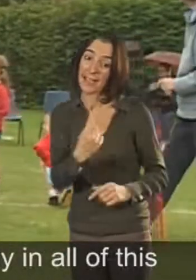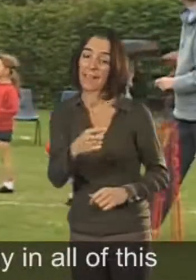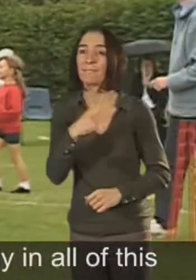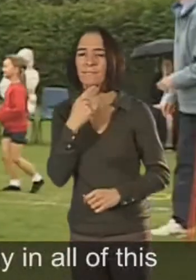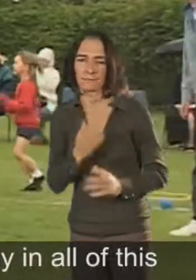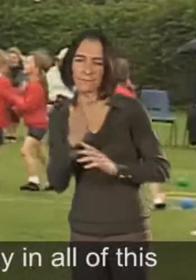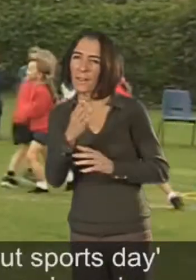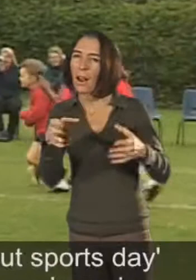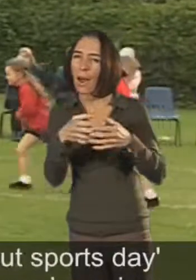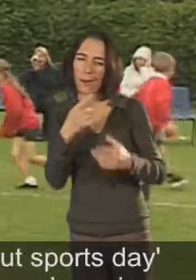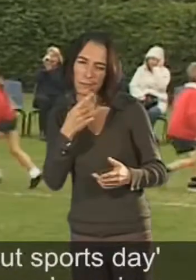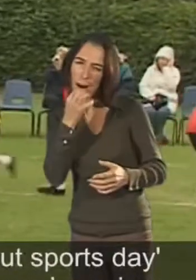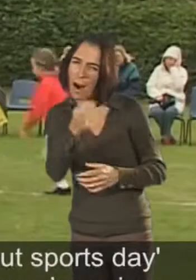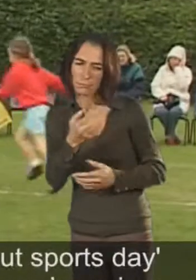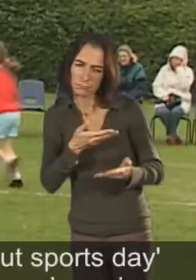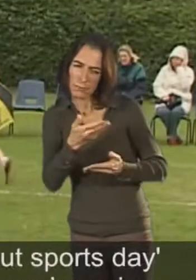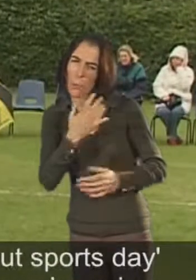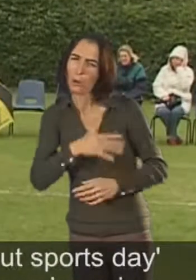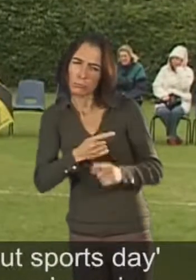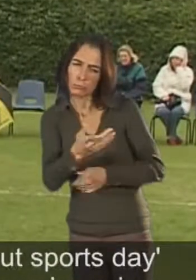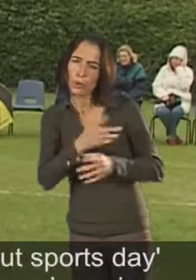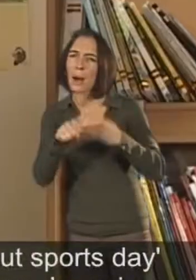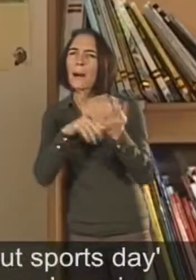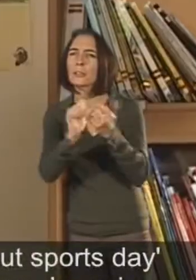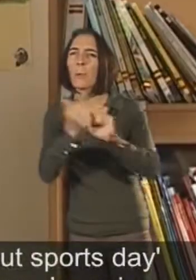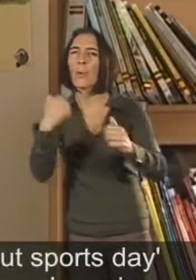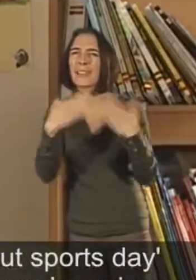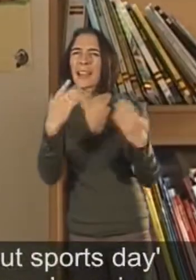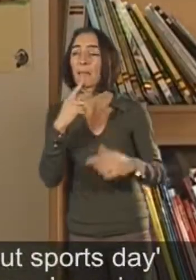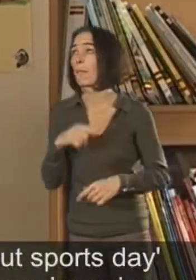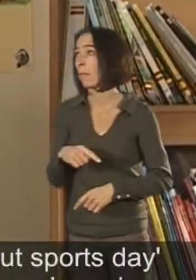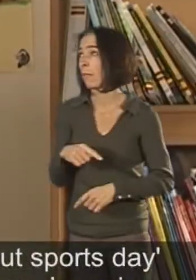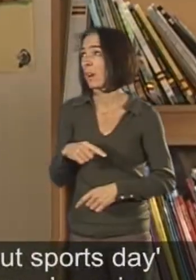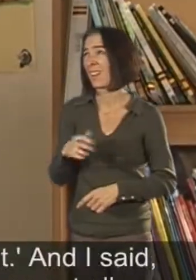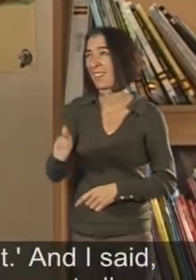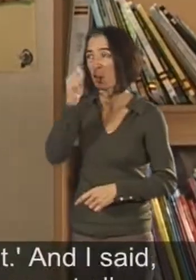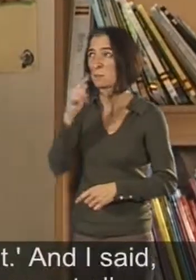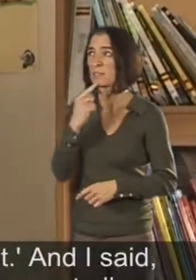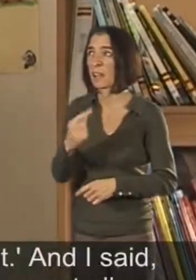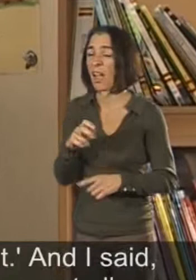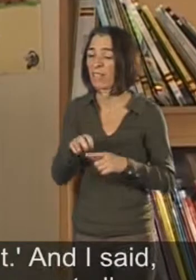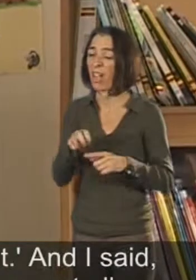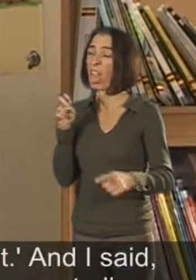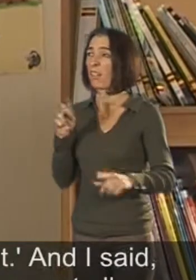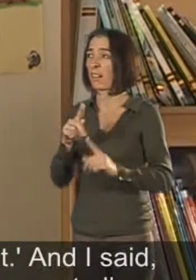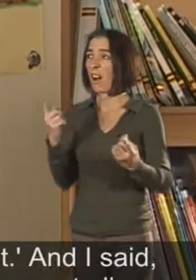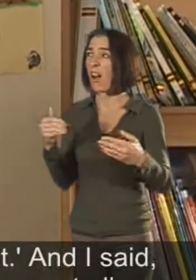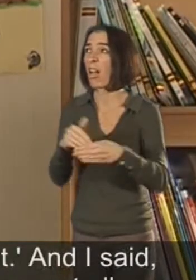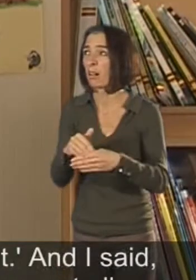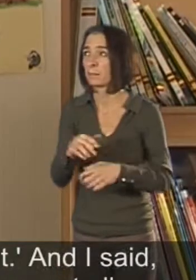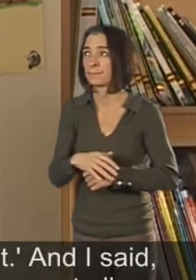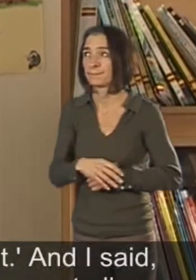I went into his classroom and I said, I want to talk to you about sports day. And he said to me, oh, I know what you're going to say. You're going to say I can't do